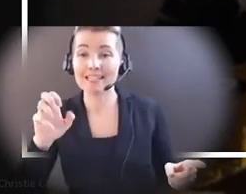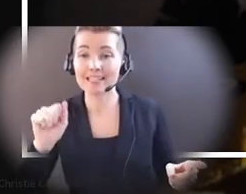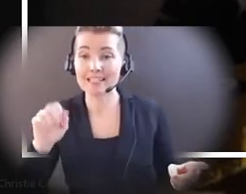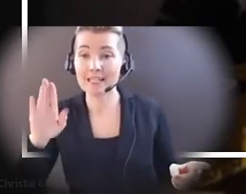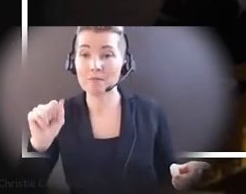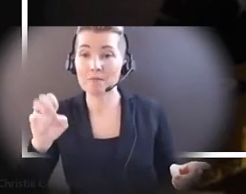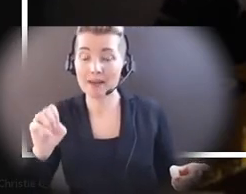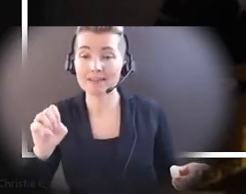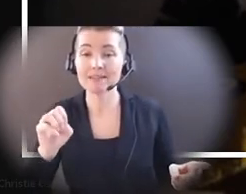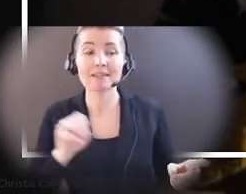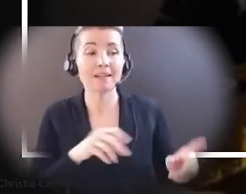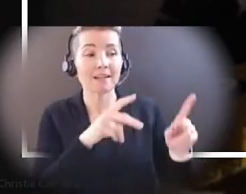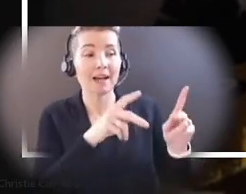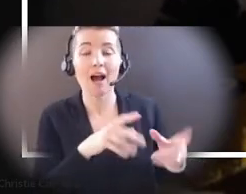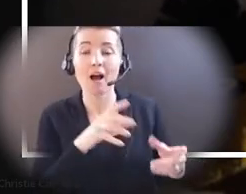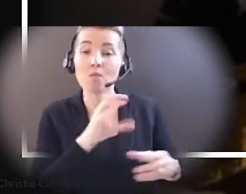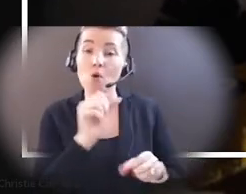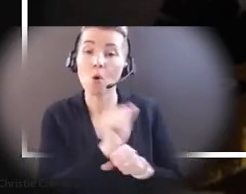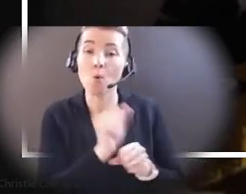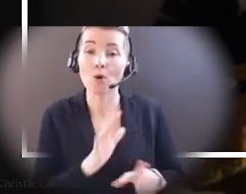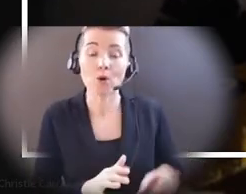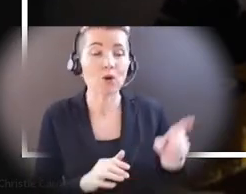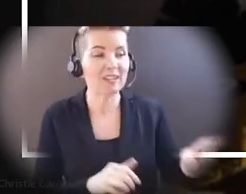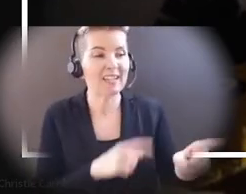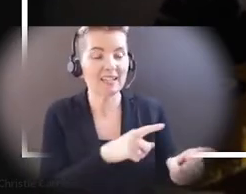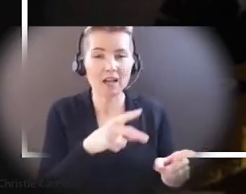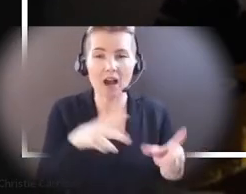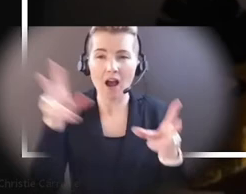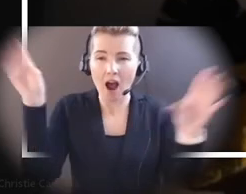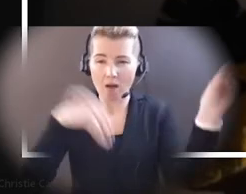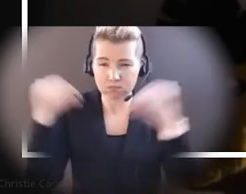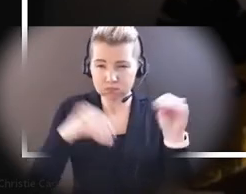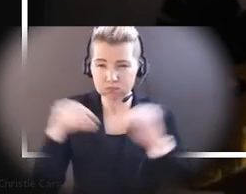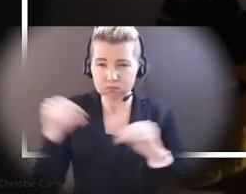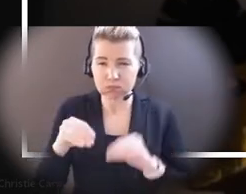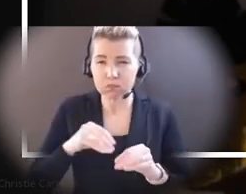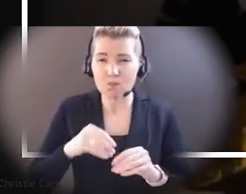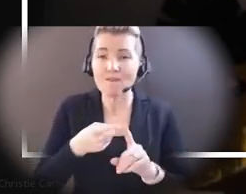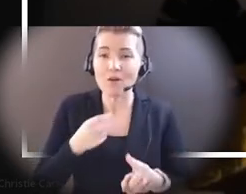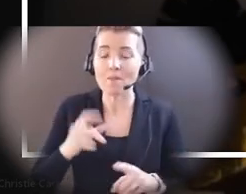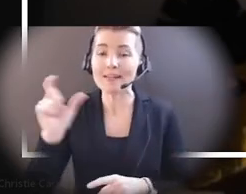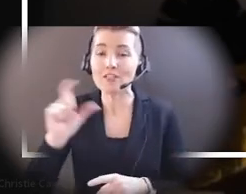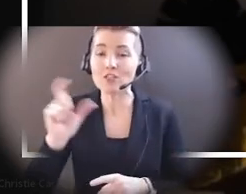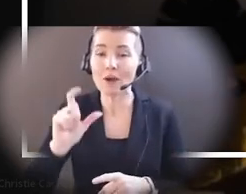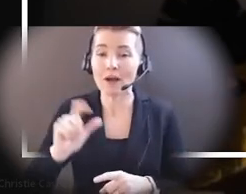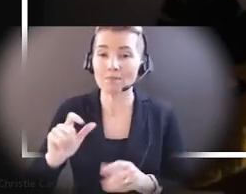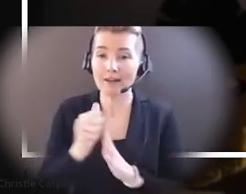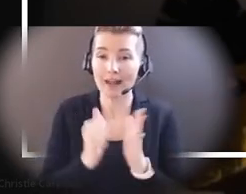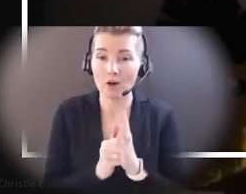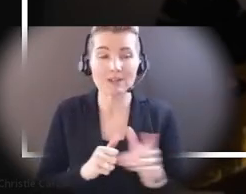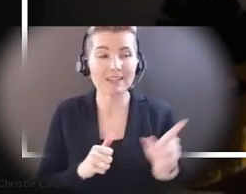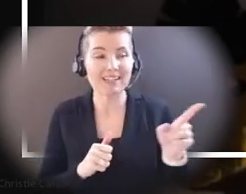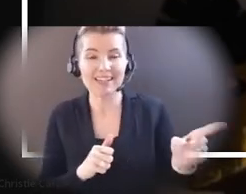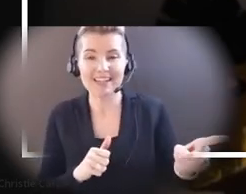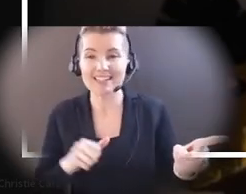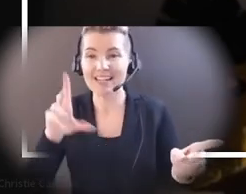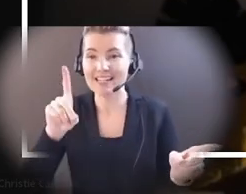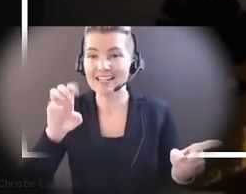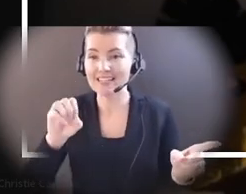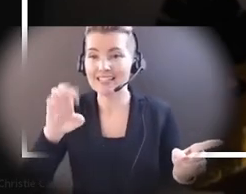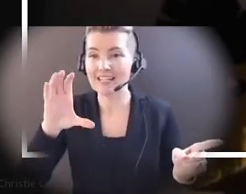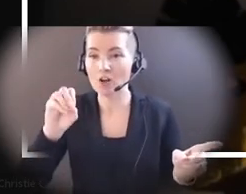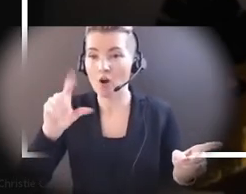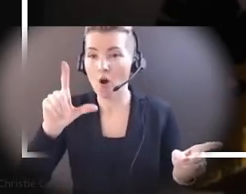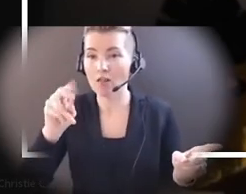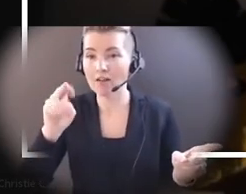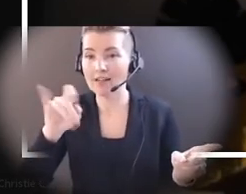of this information from the Instagram accounts at Fridays for Future TO and at Decolonize Myself, which will be linked